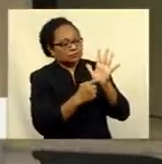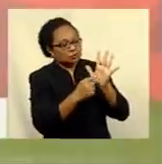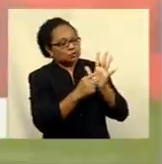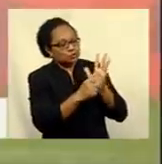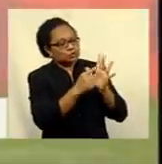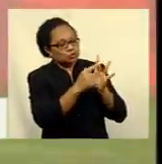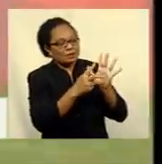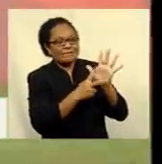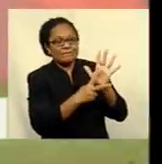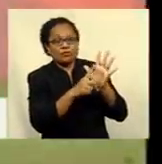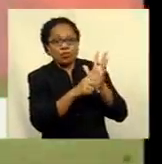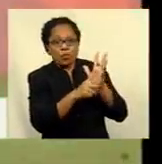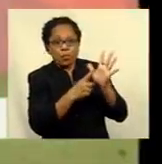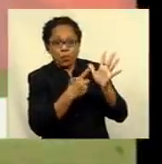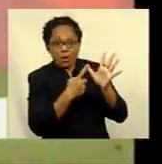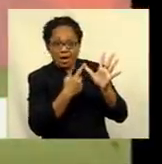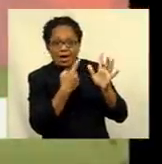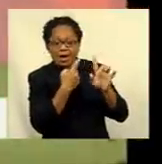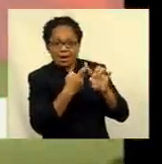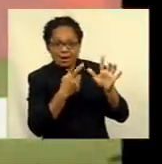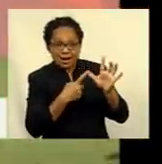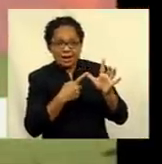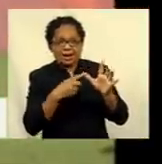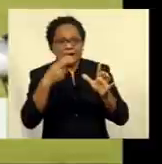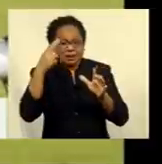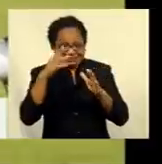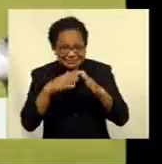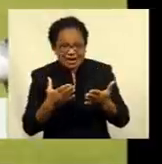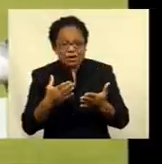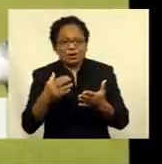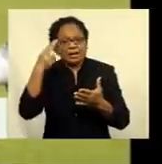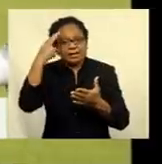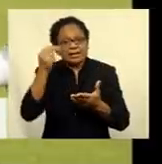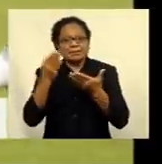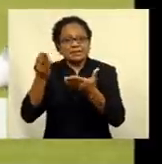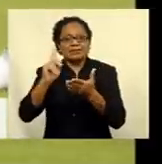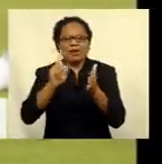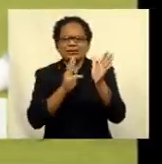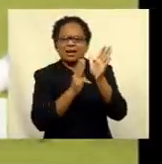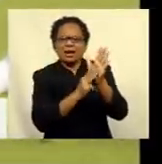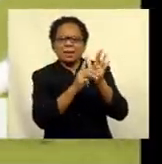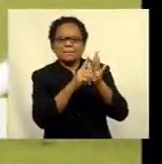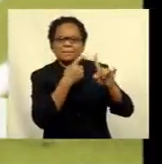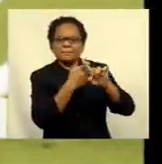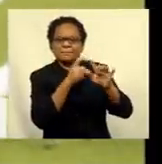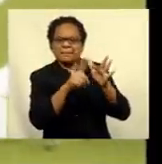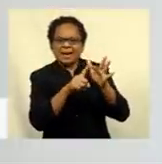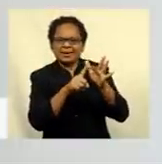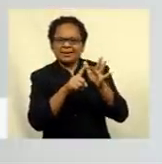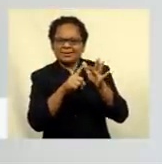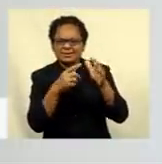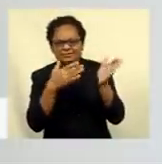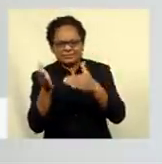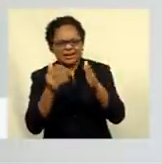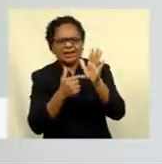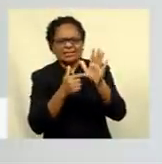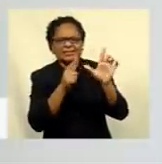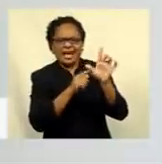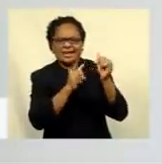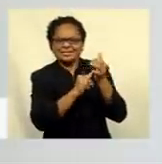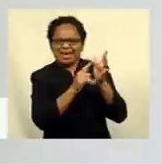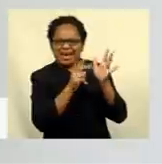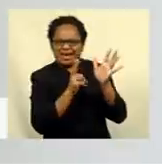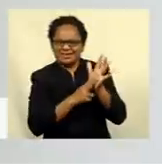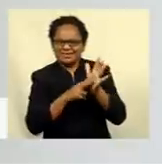name and has been labelled as Mike Tyson of rugby, something which his family also agrees to. We feel that